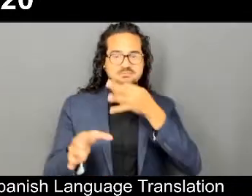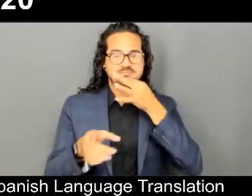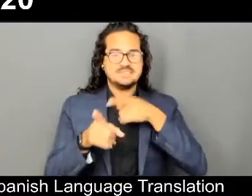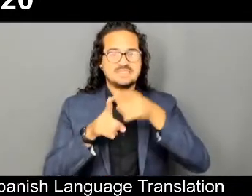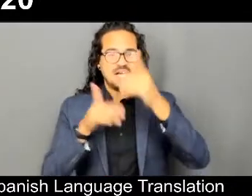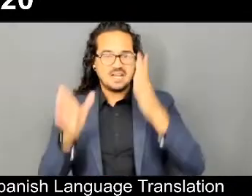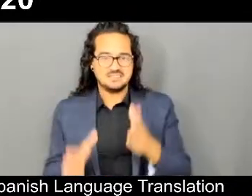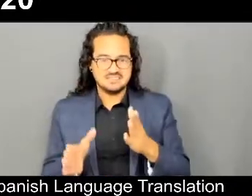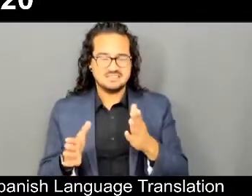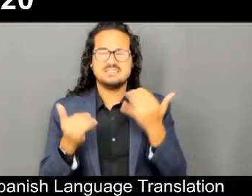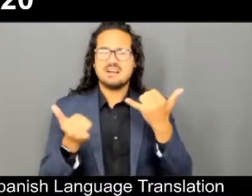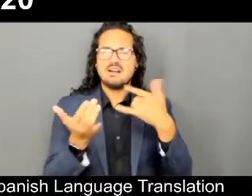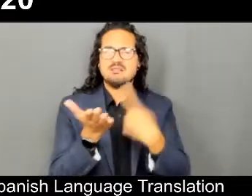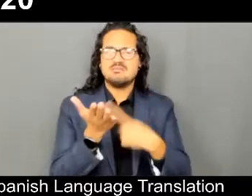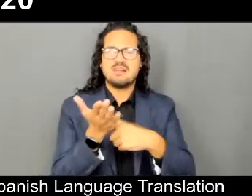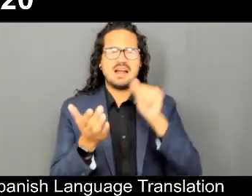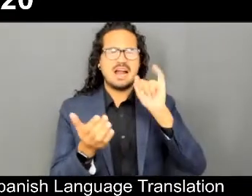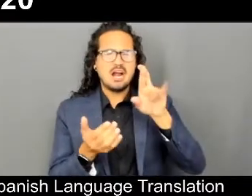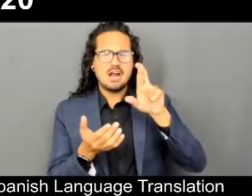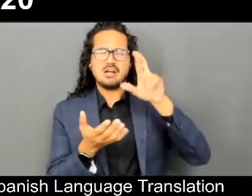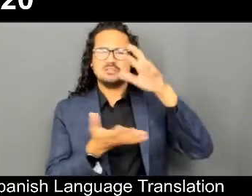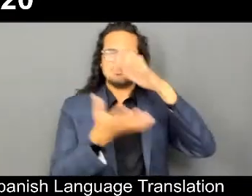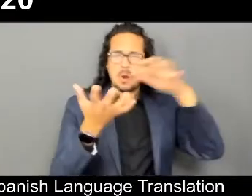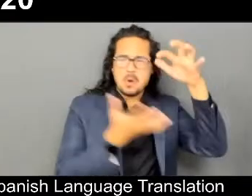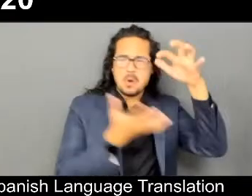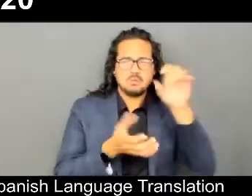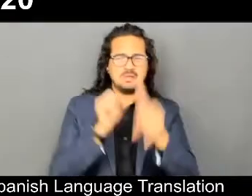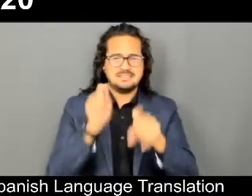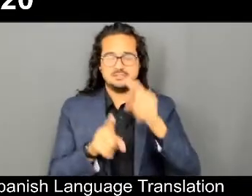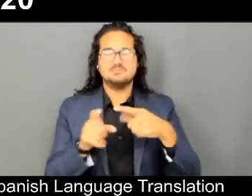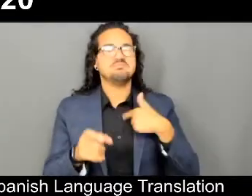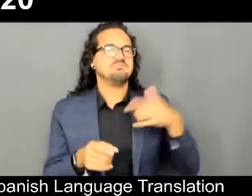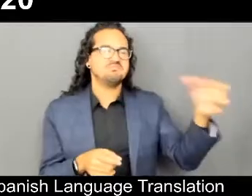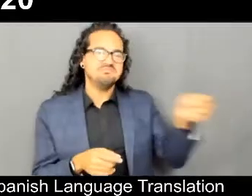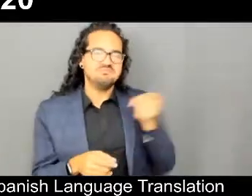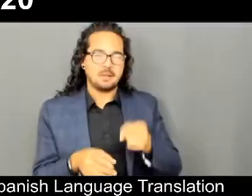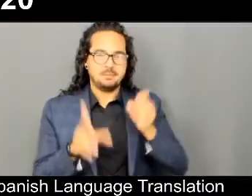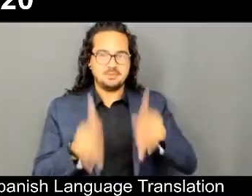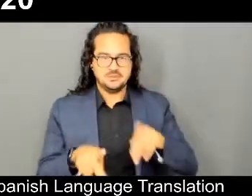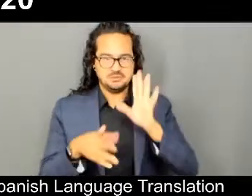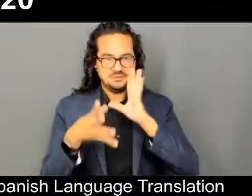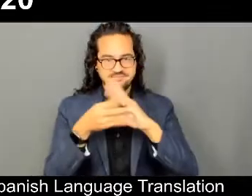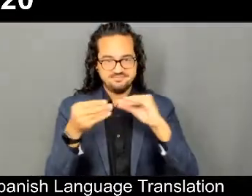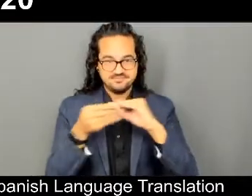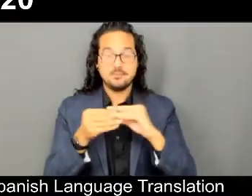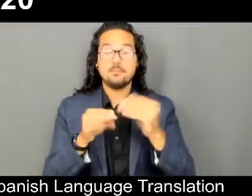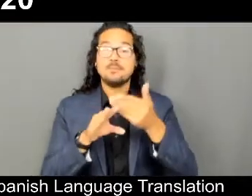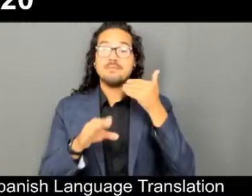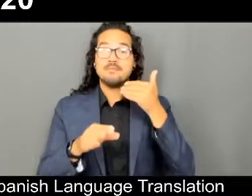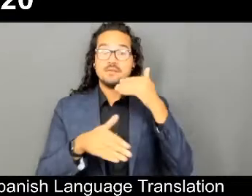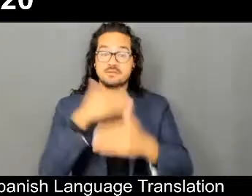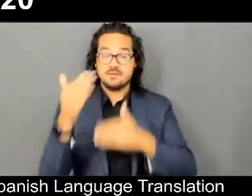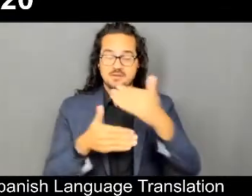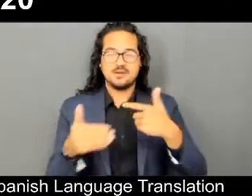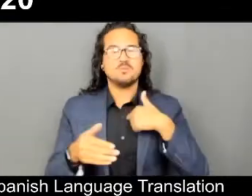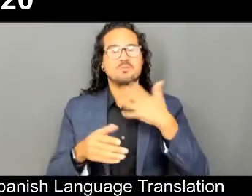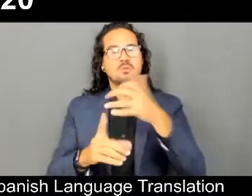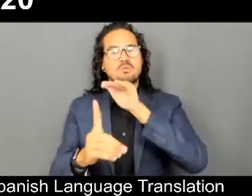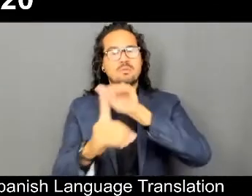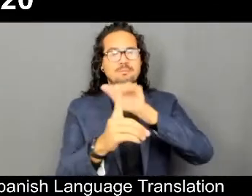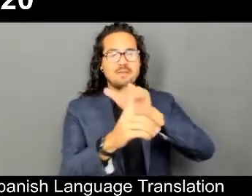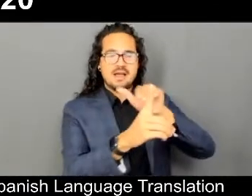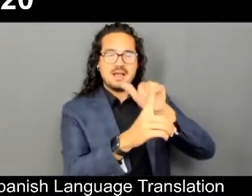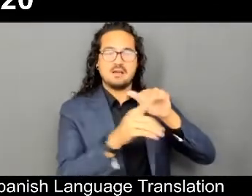we start, I just wanted to remind everybody that we are broadcasting live on Zoom, the